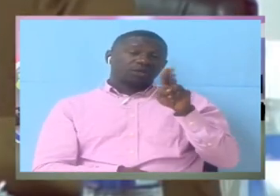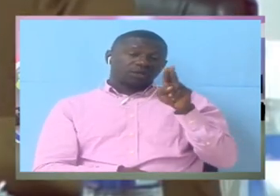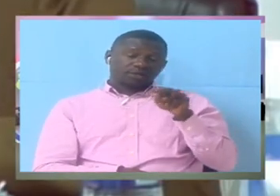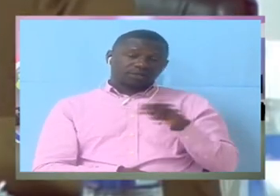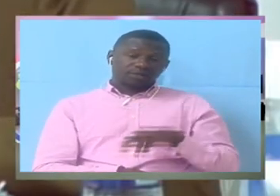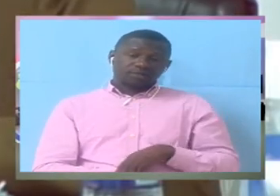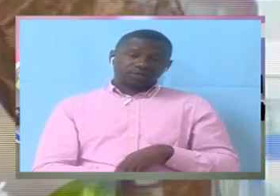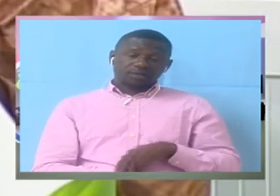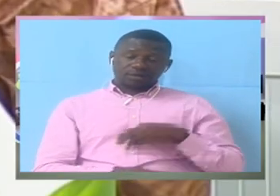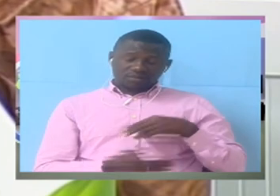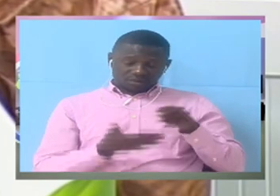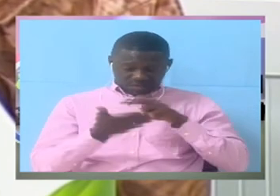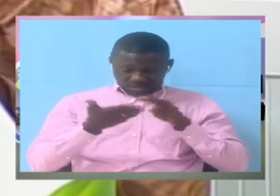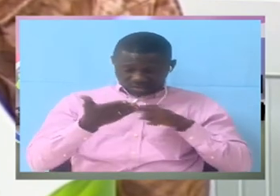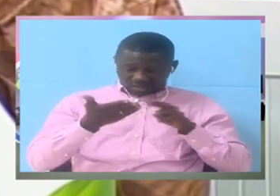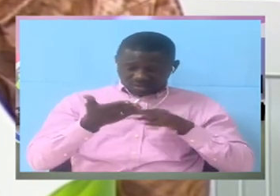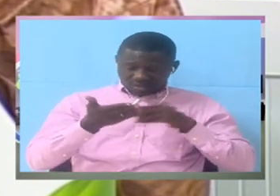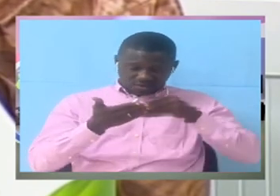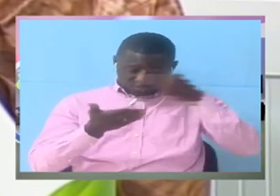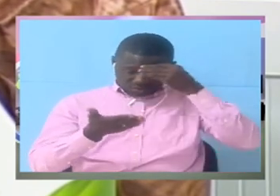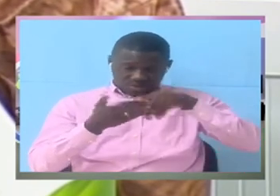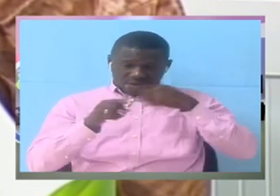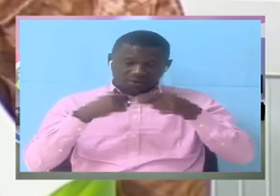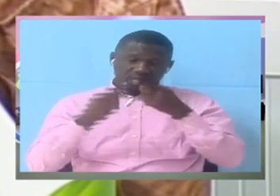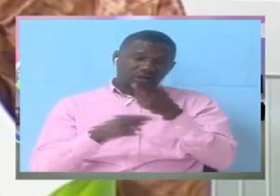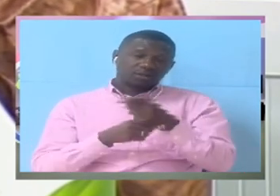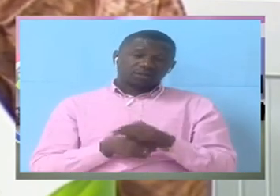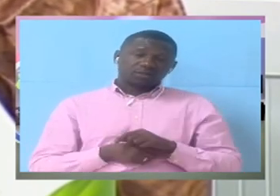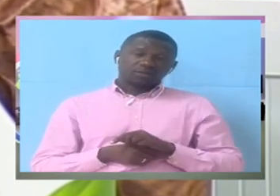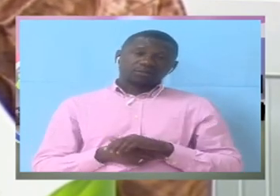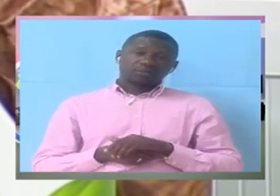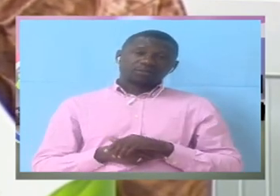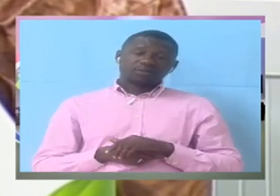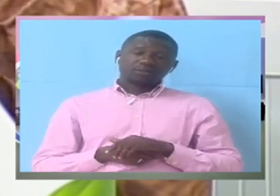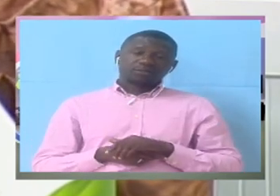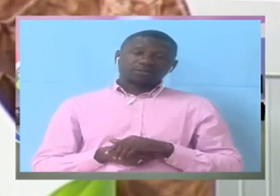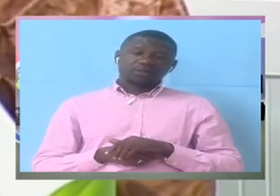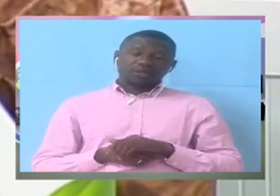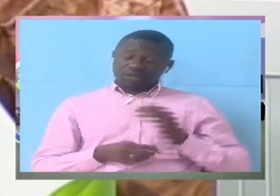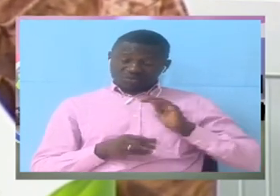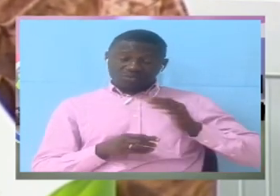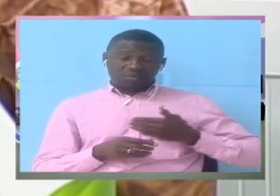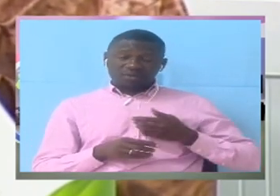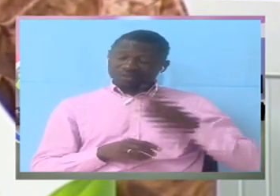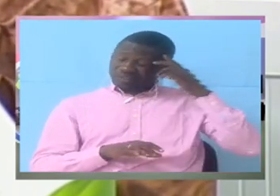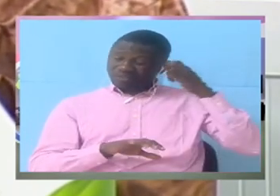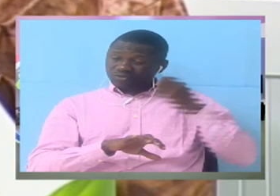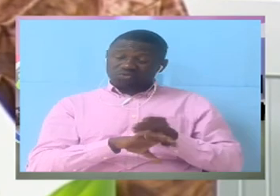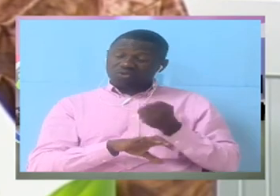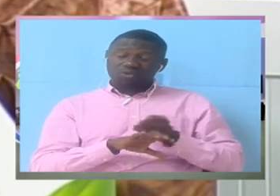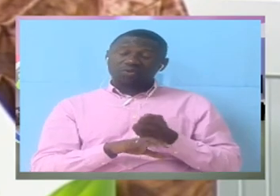UN. I read a little bit about her. Very